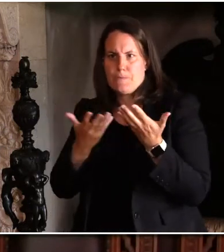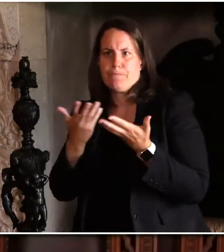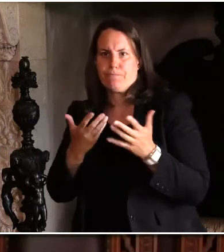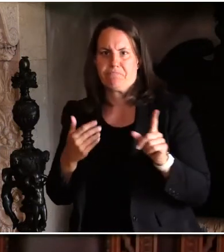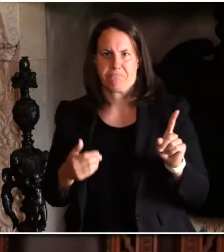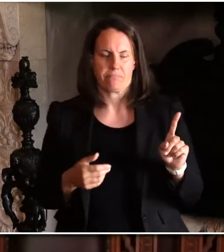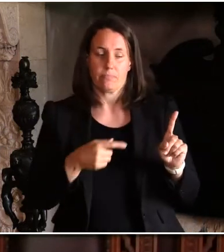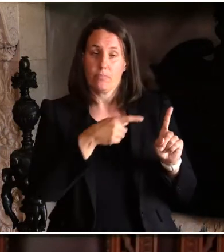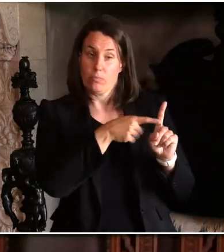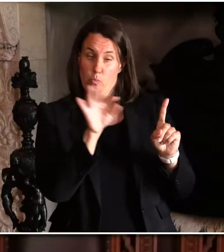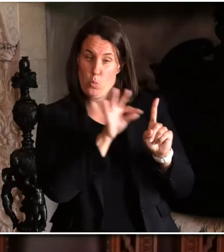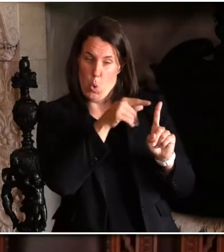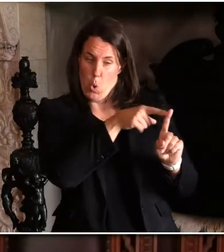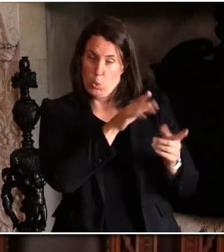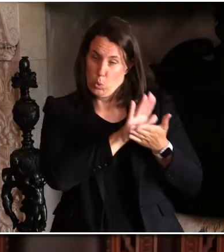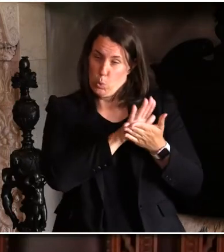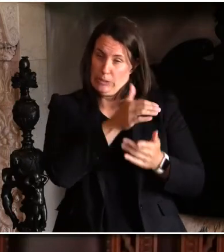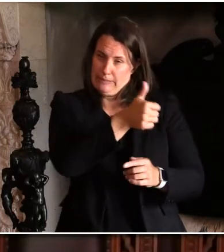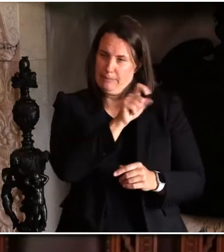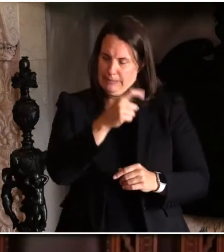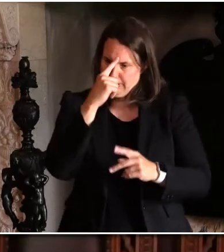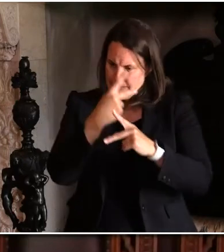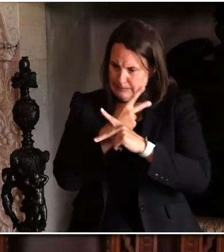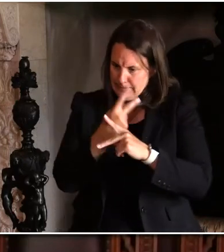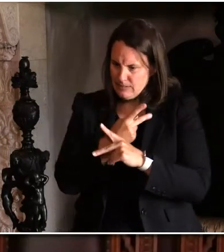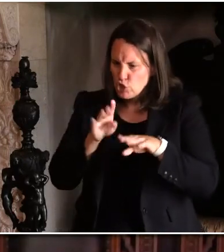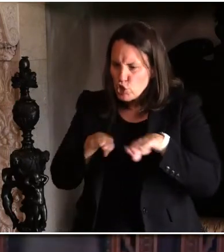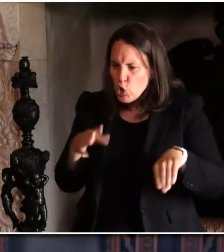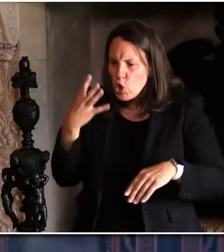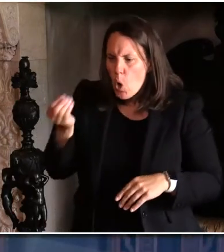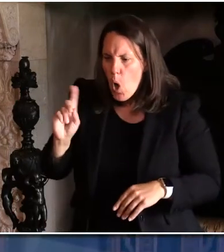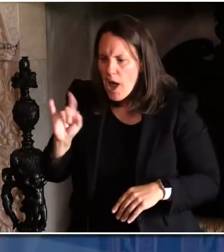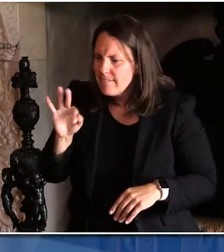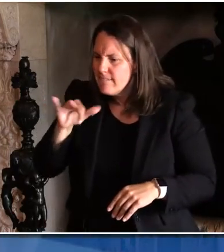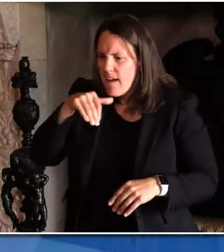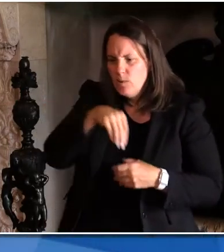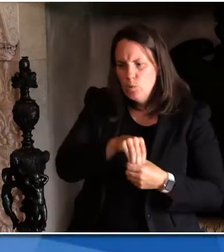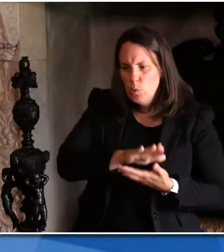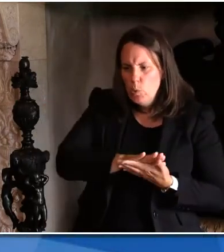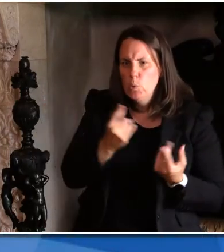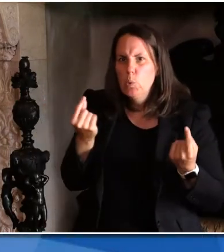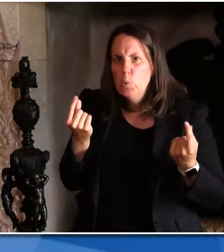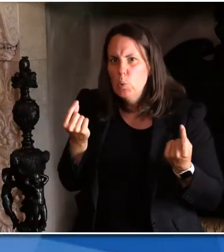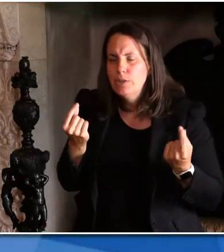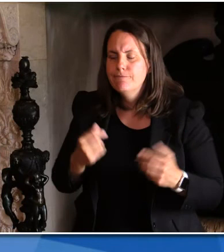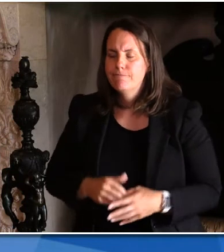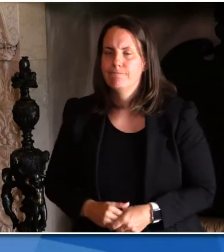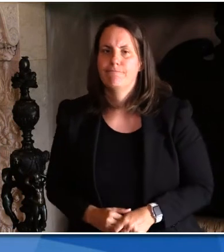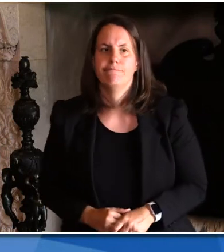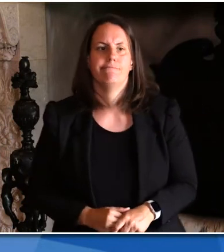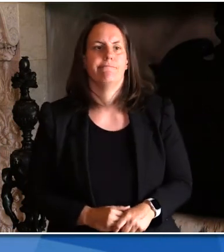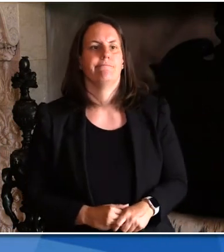families. Thank you, Kent. Now to Jeremy Janine from Urban Milwaukee. Jeremy?